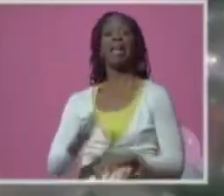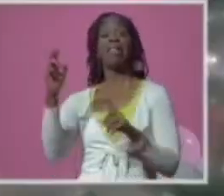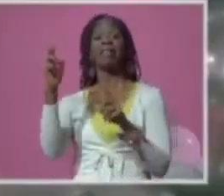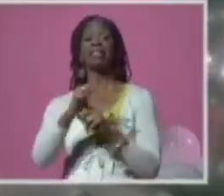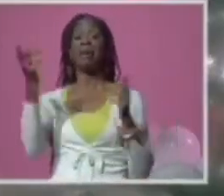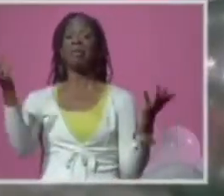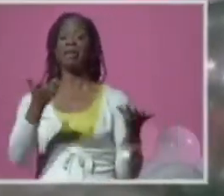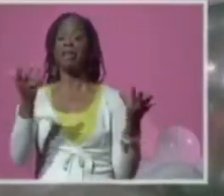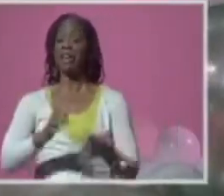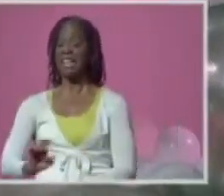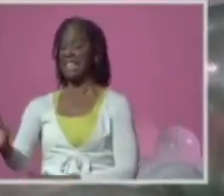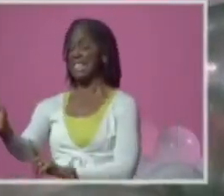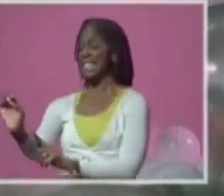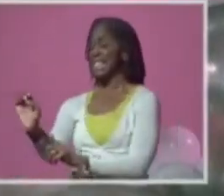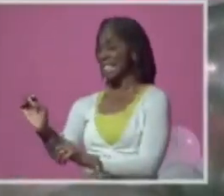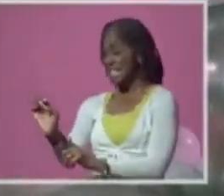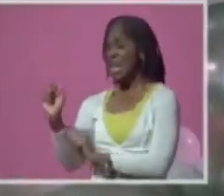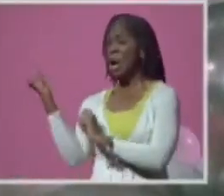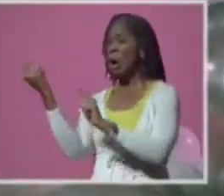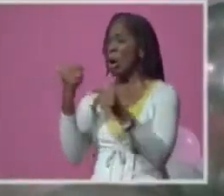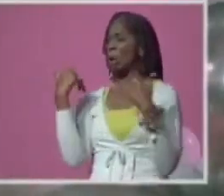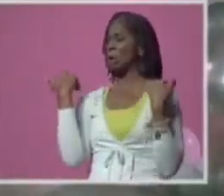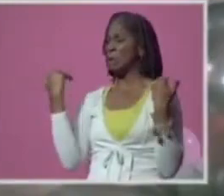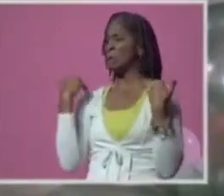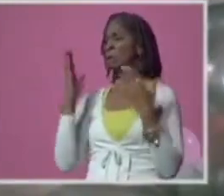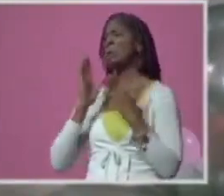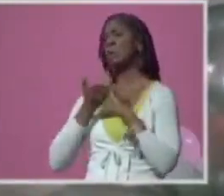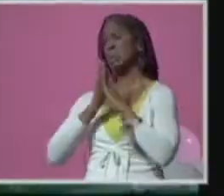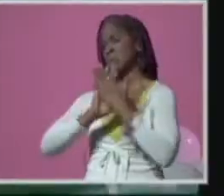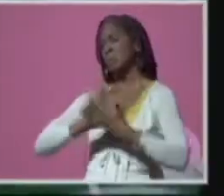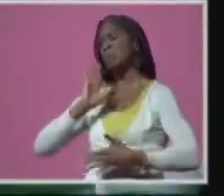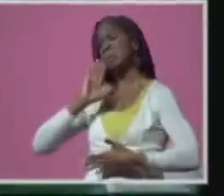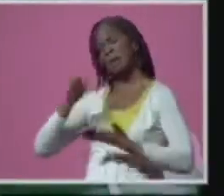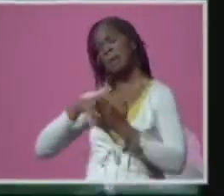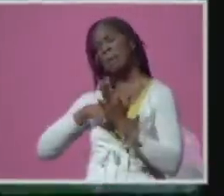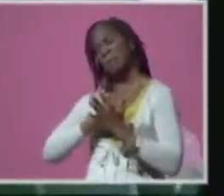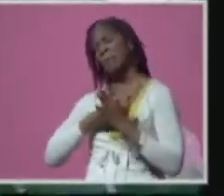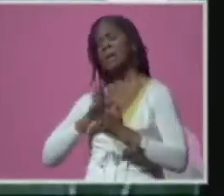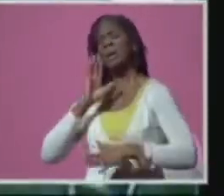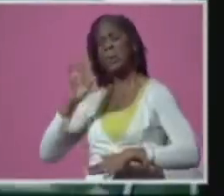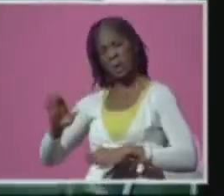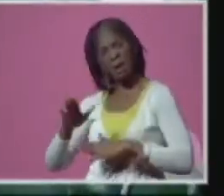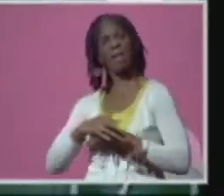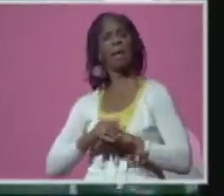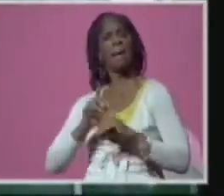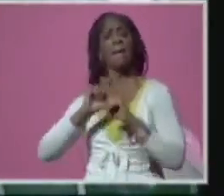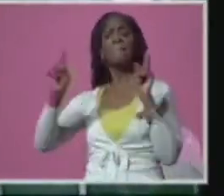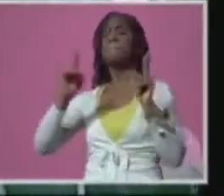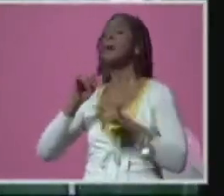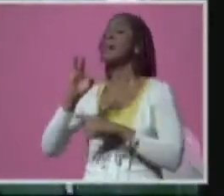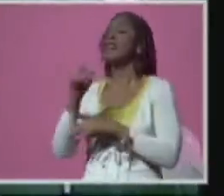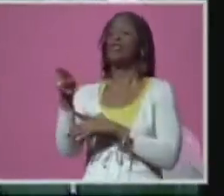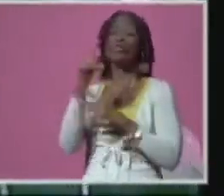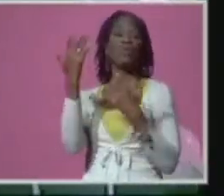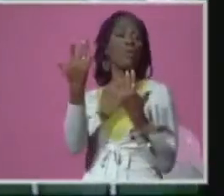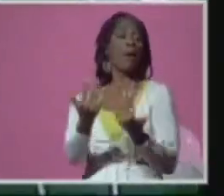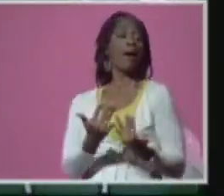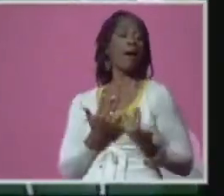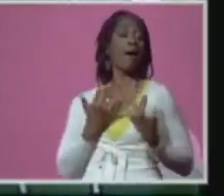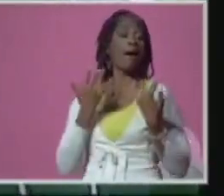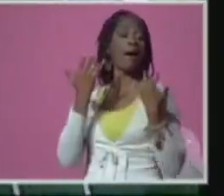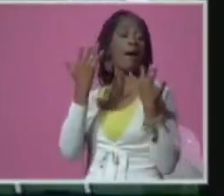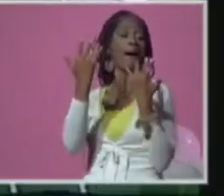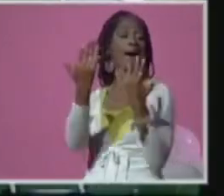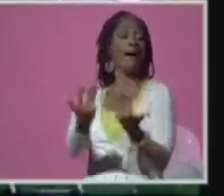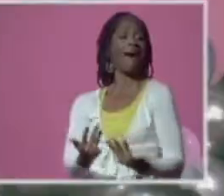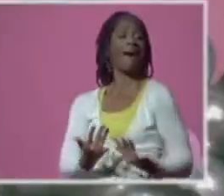He, even the youth shall faint and be weary. Young folks shall fall. But they that wait